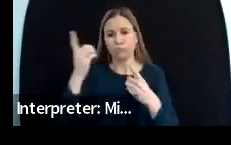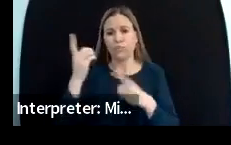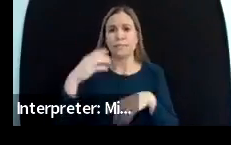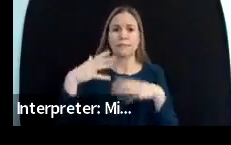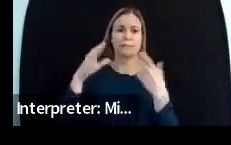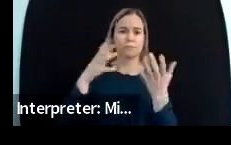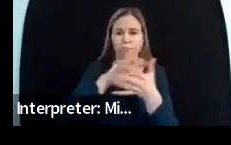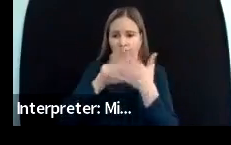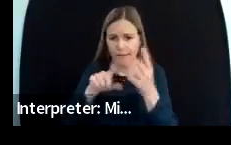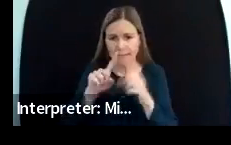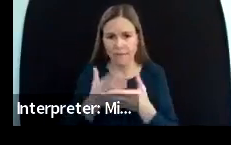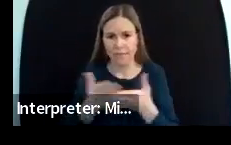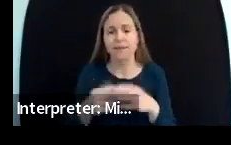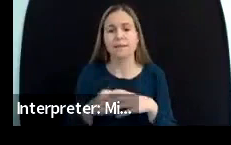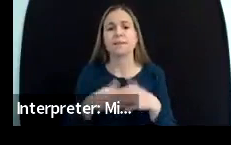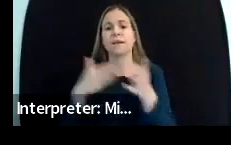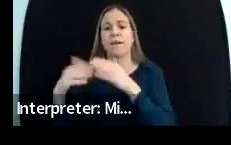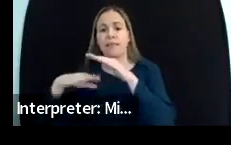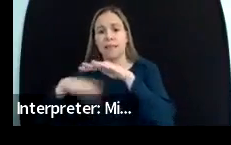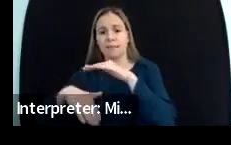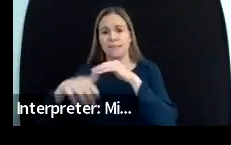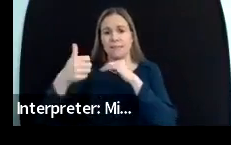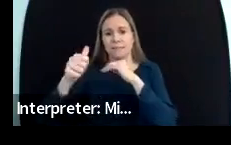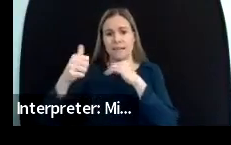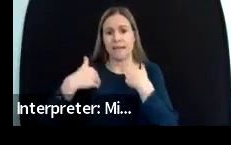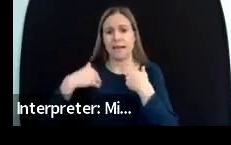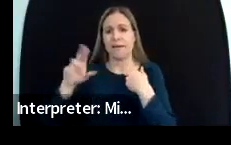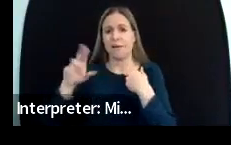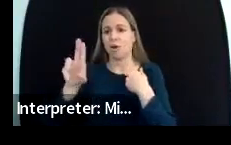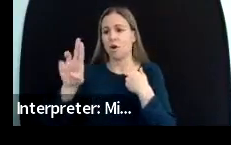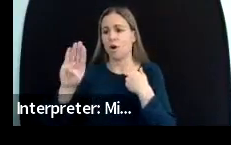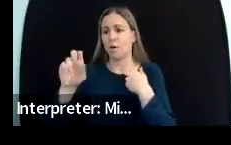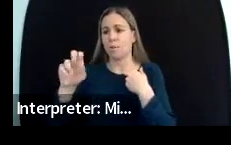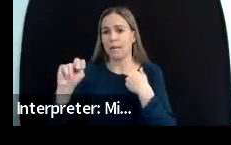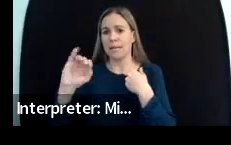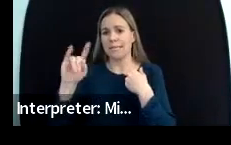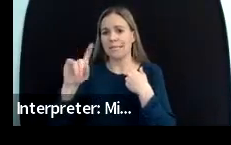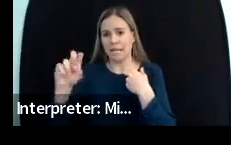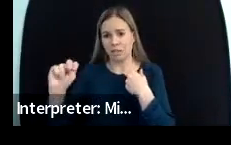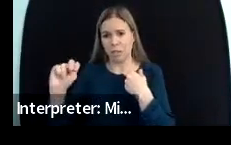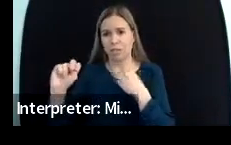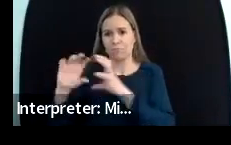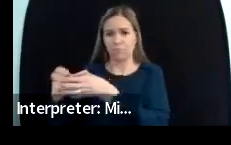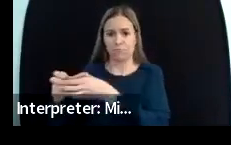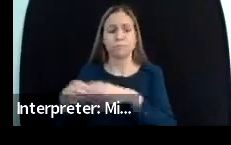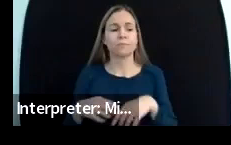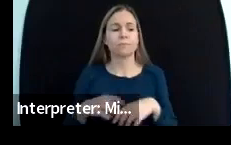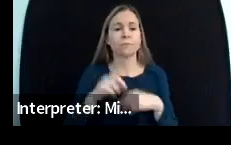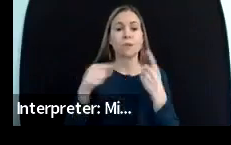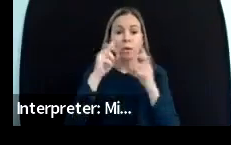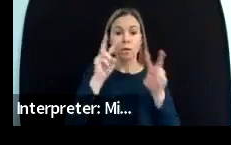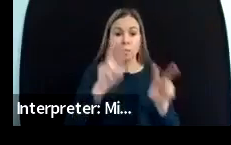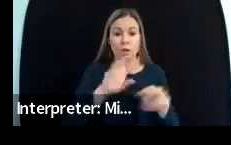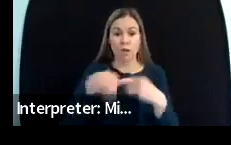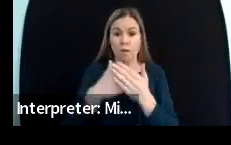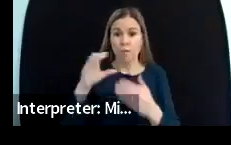urbanization index, less than 10, excuse me. So when we look specifically at overdose in